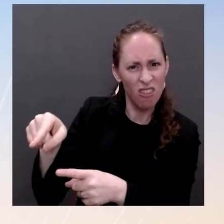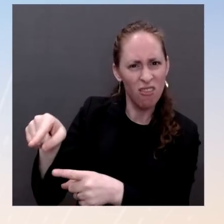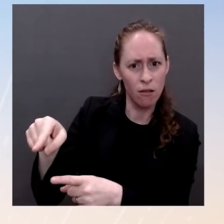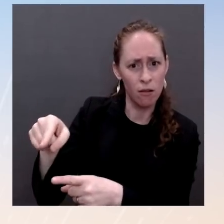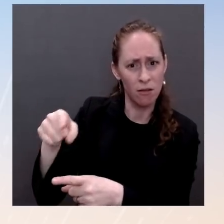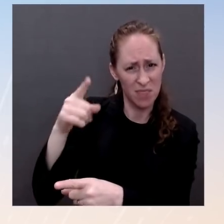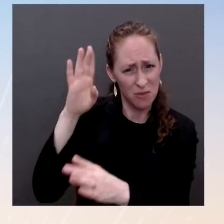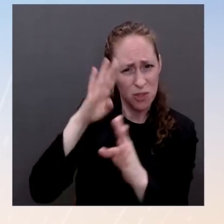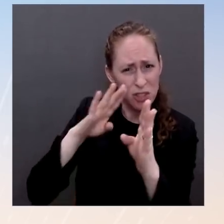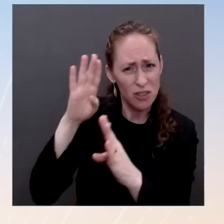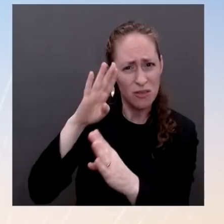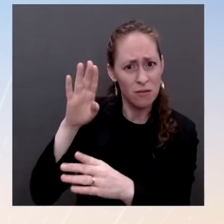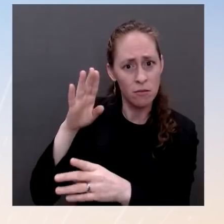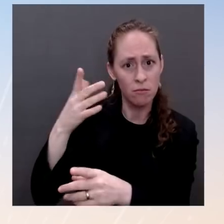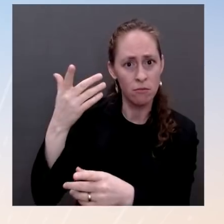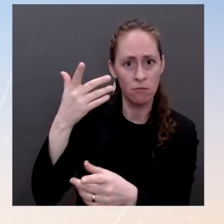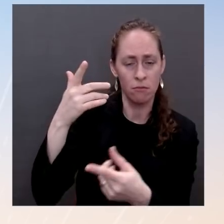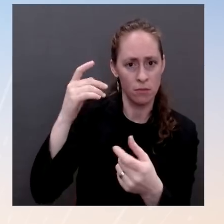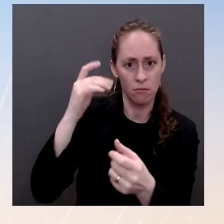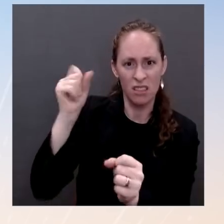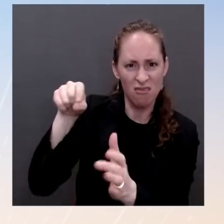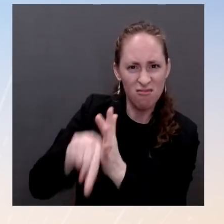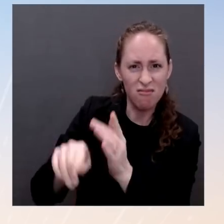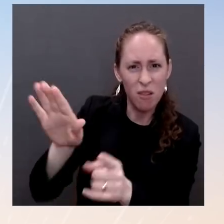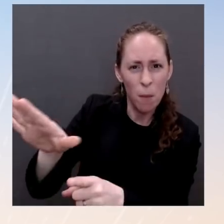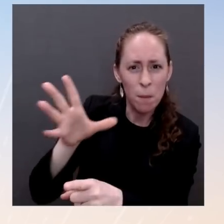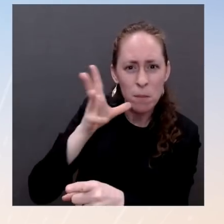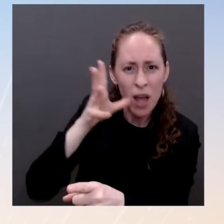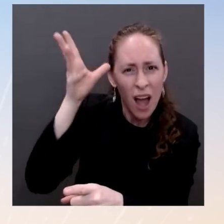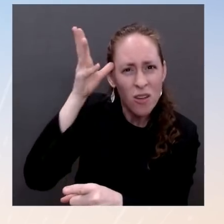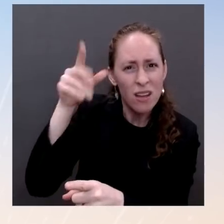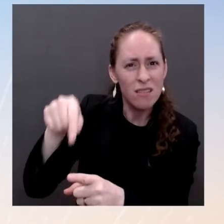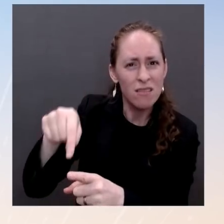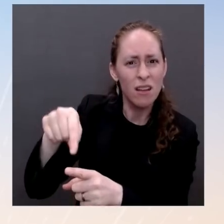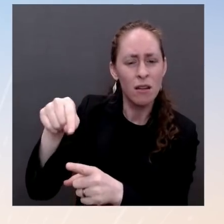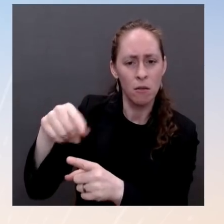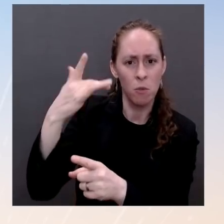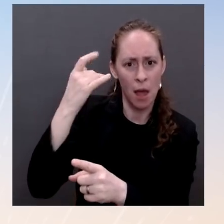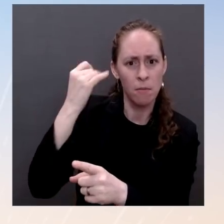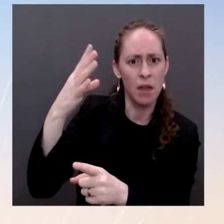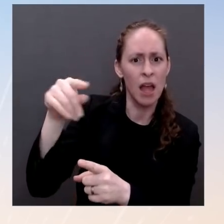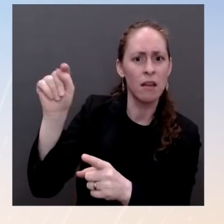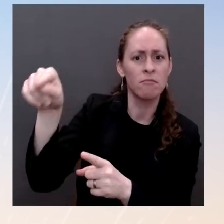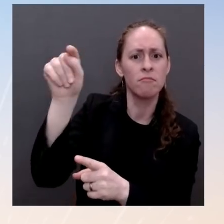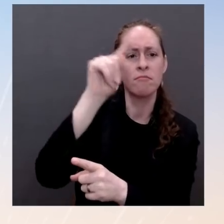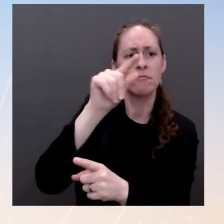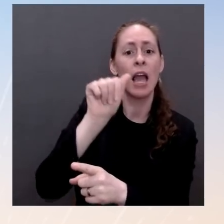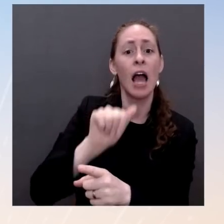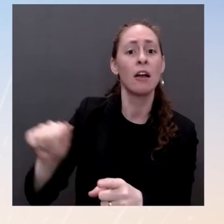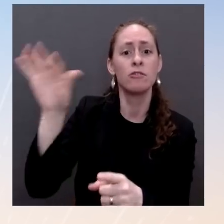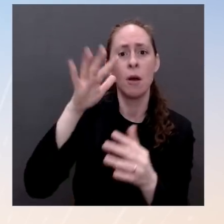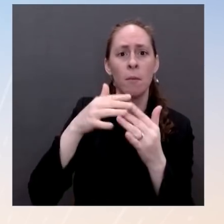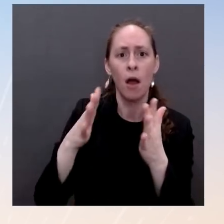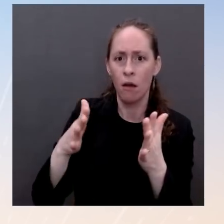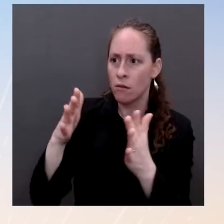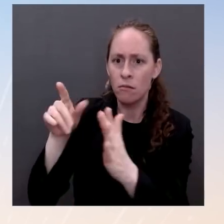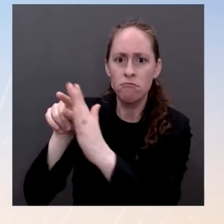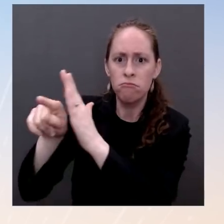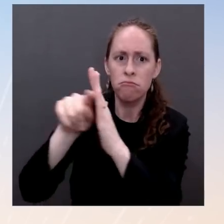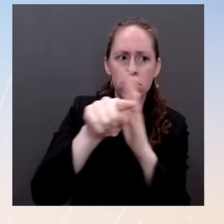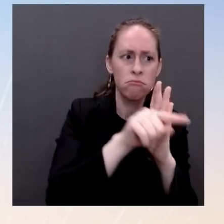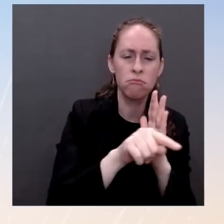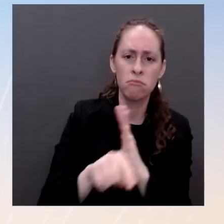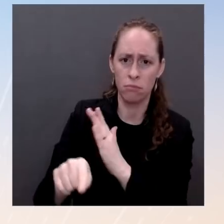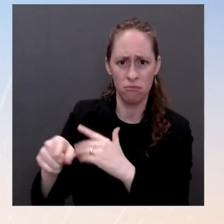person," unquote. Actually, under President Biden's watch in 2021, the anti-Asian hate